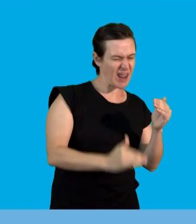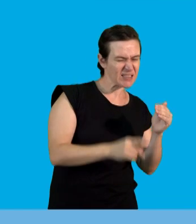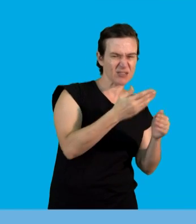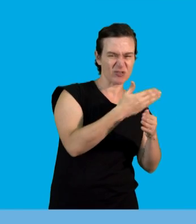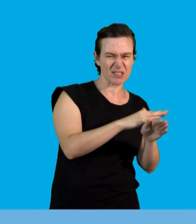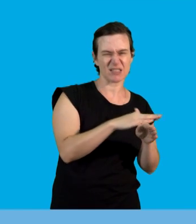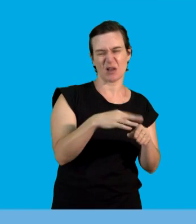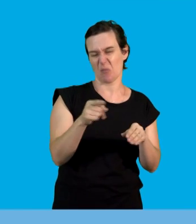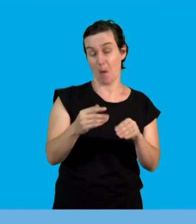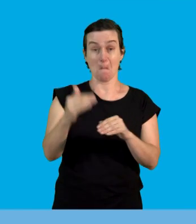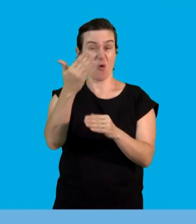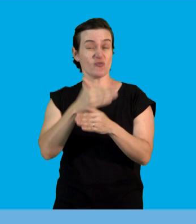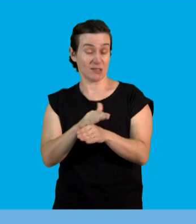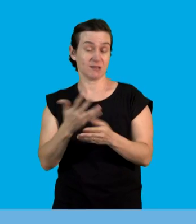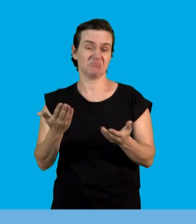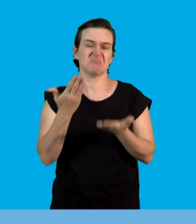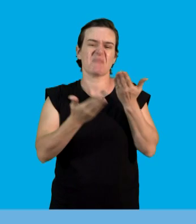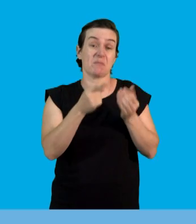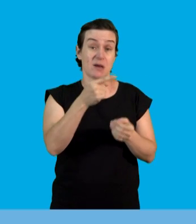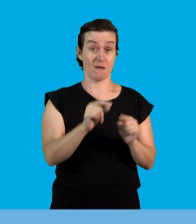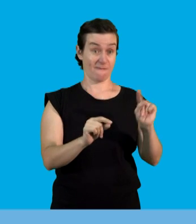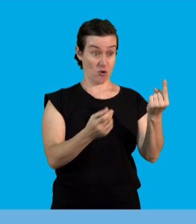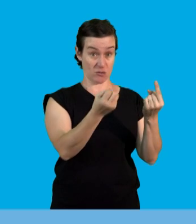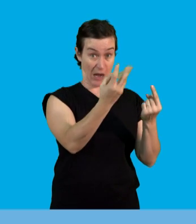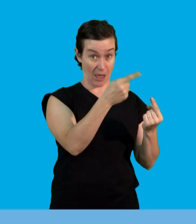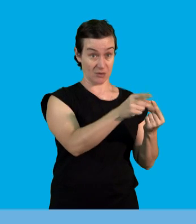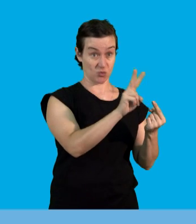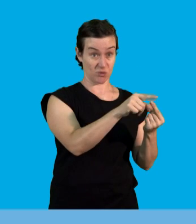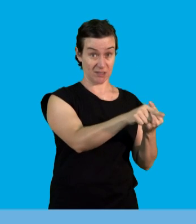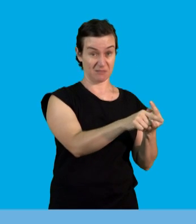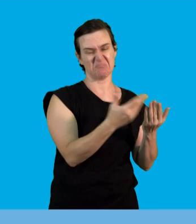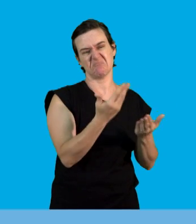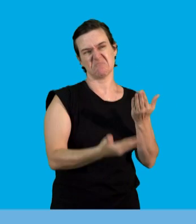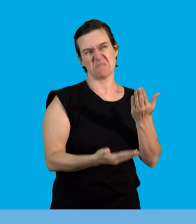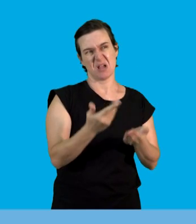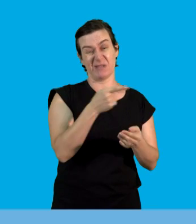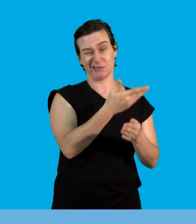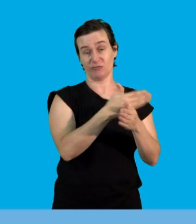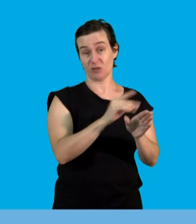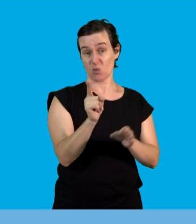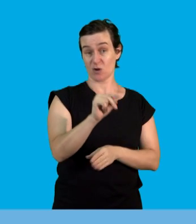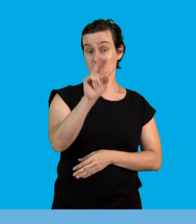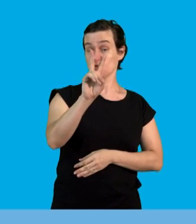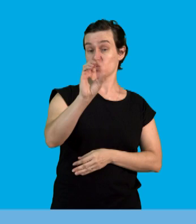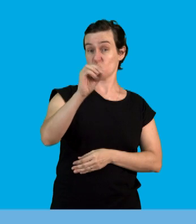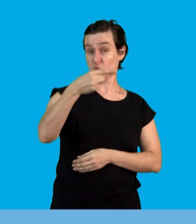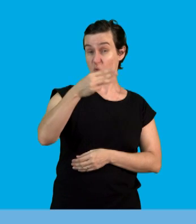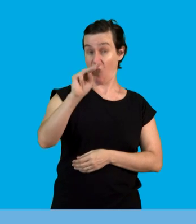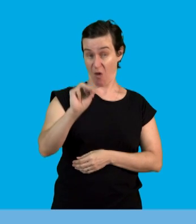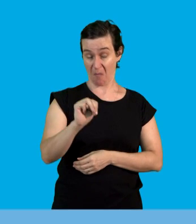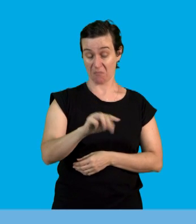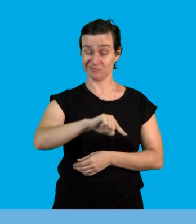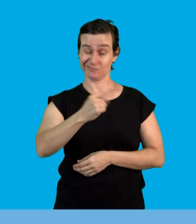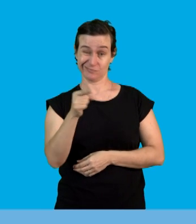one resistor, like in this case now, let's use 2. should one resistor have a resistance of 2